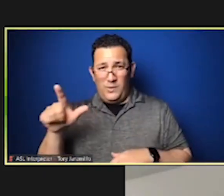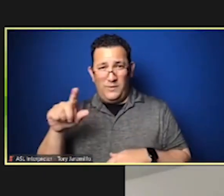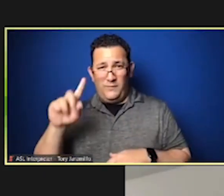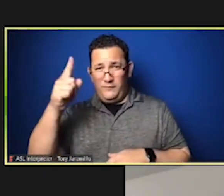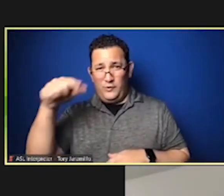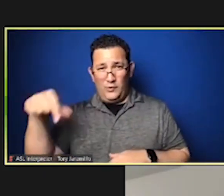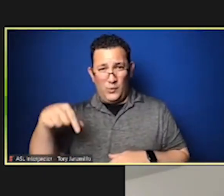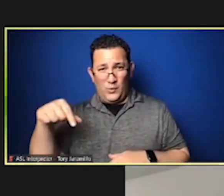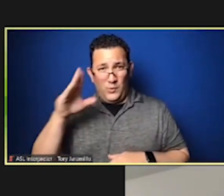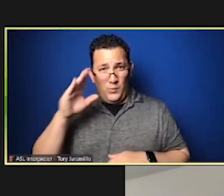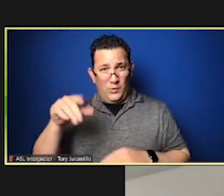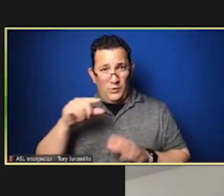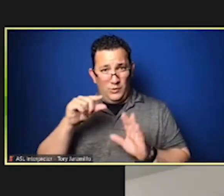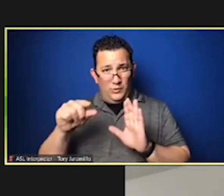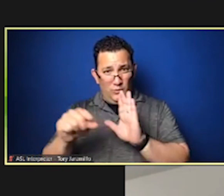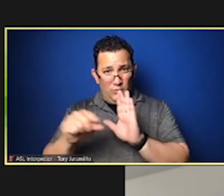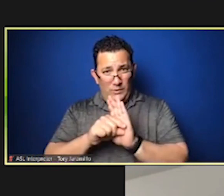their